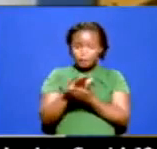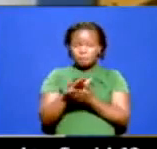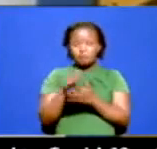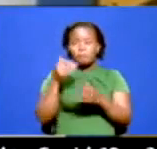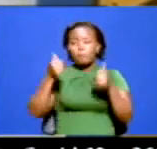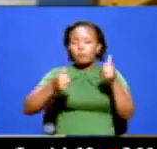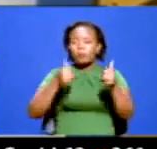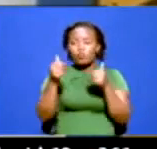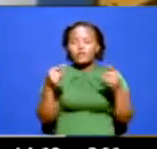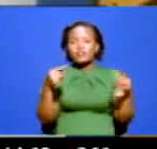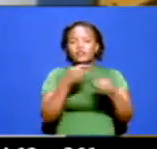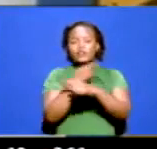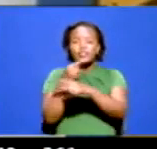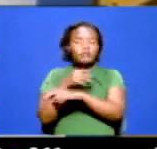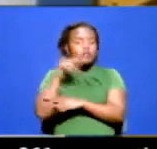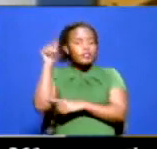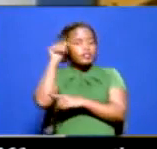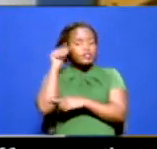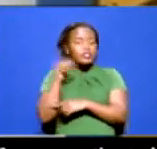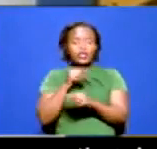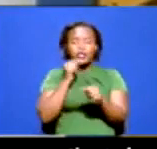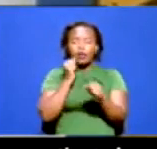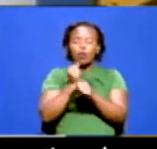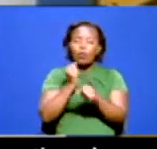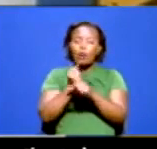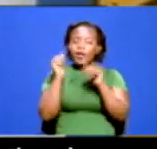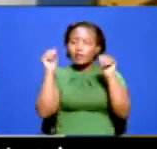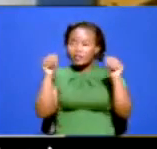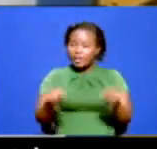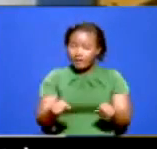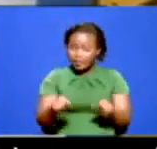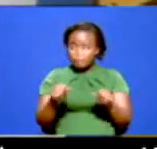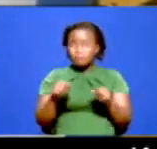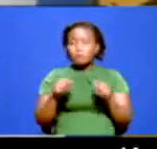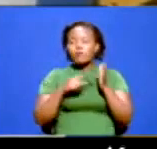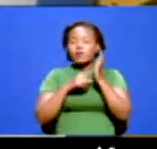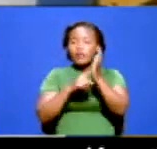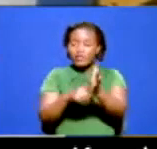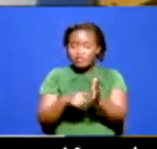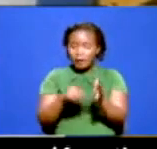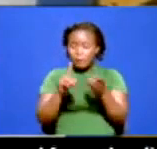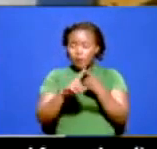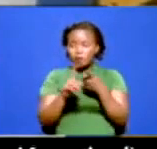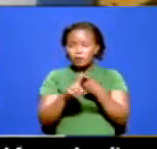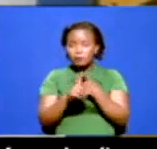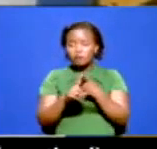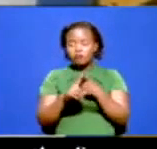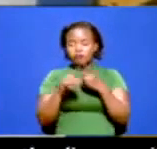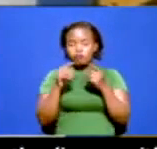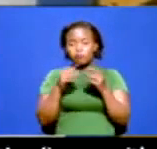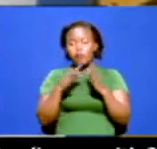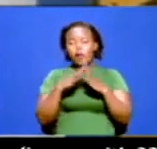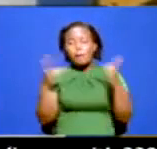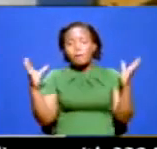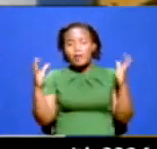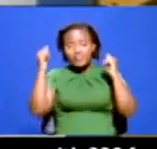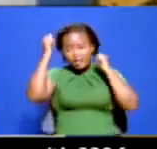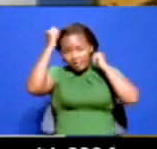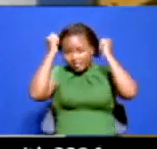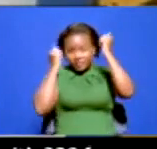various gender can work. For example, the male gender in the military is highly